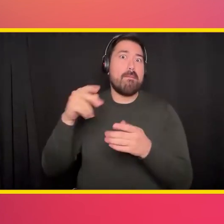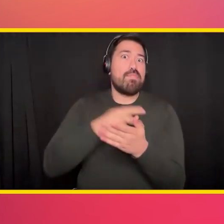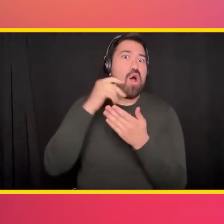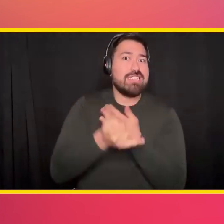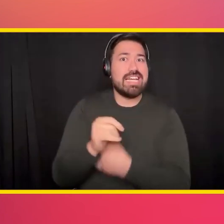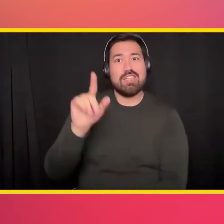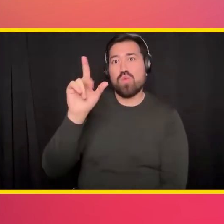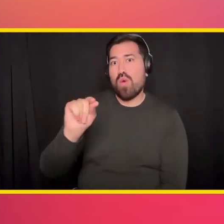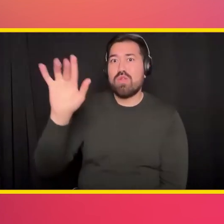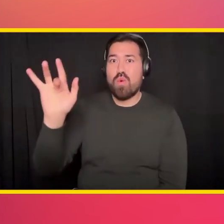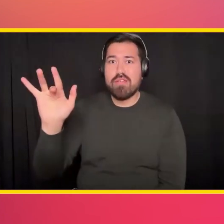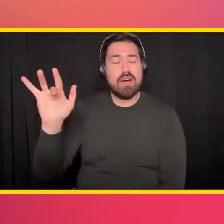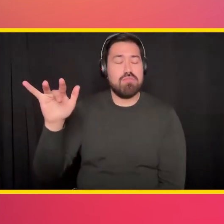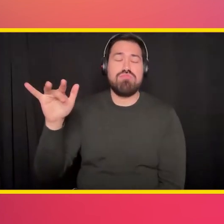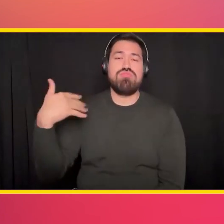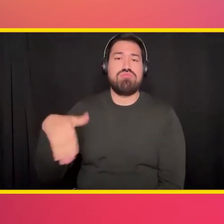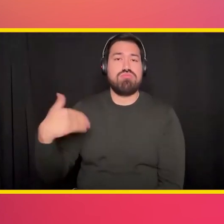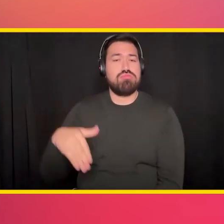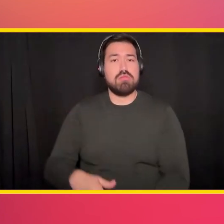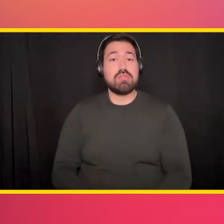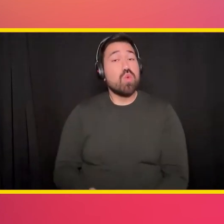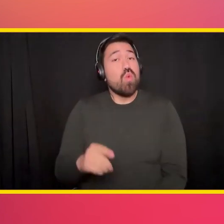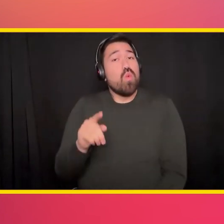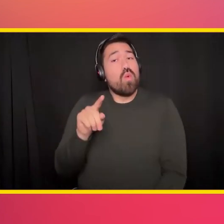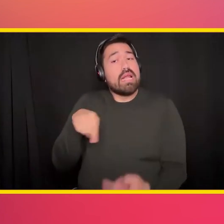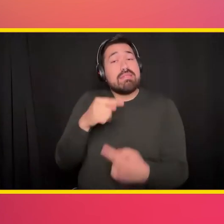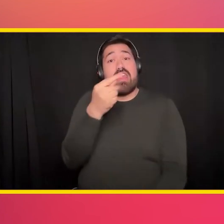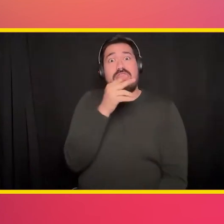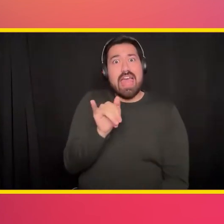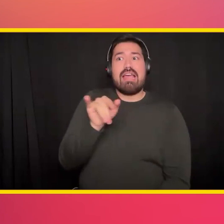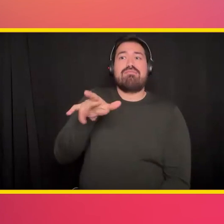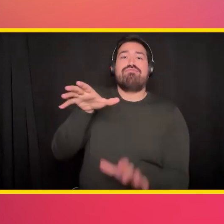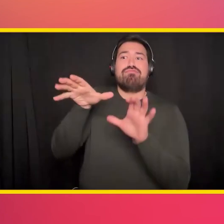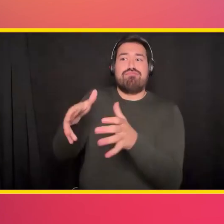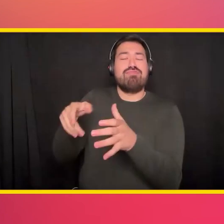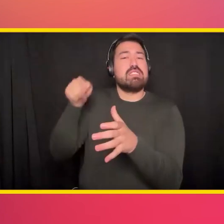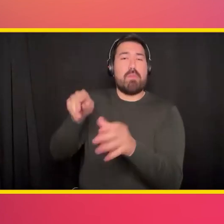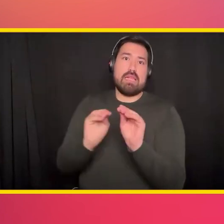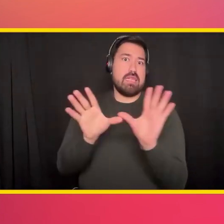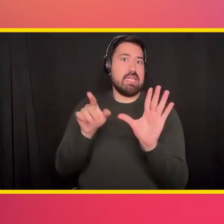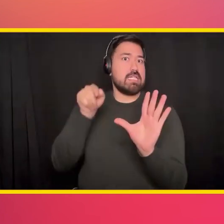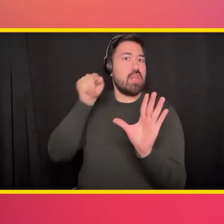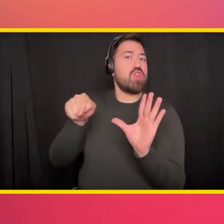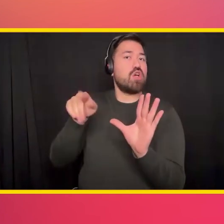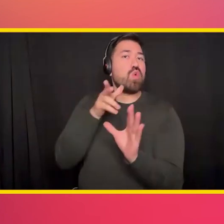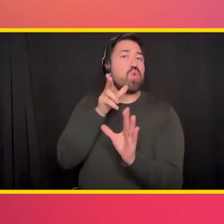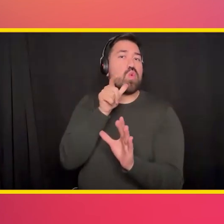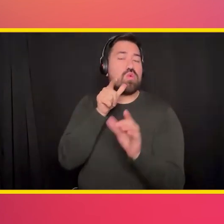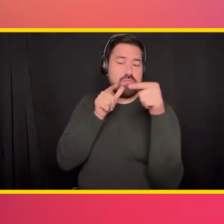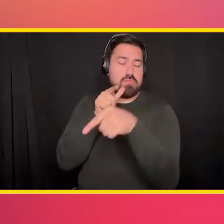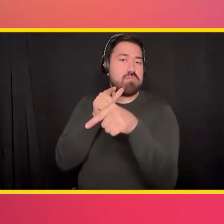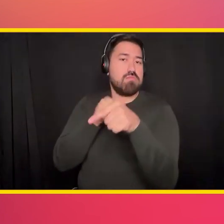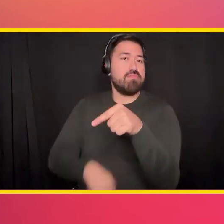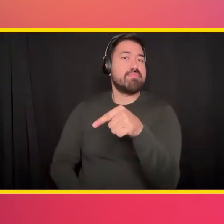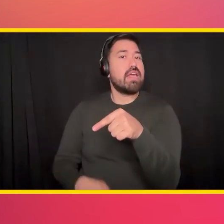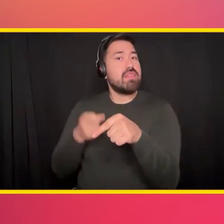2025. So when I say they, let's be very clear, that's who they are. And right now, they